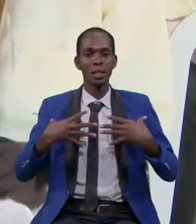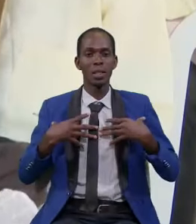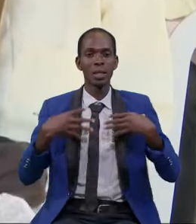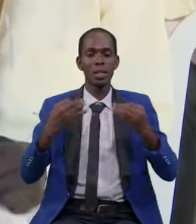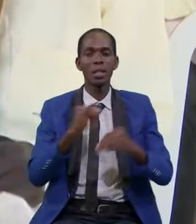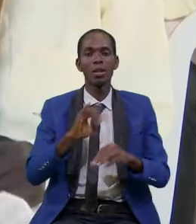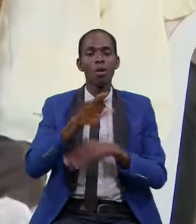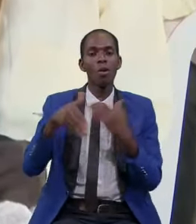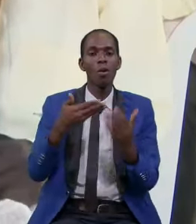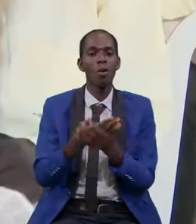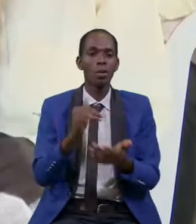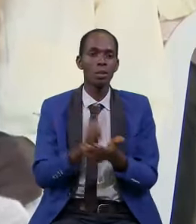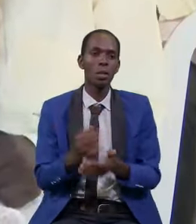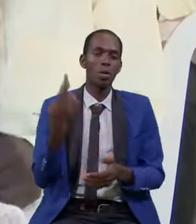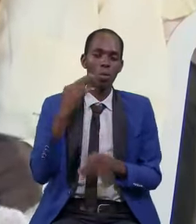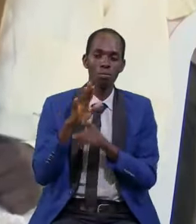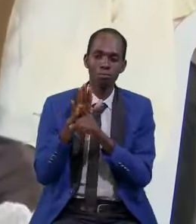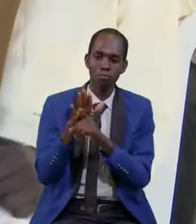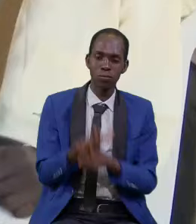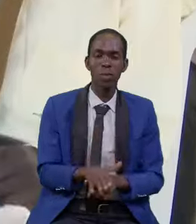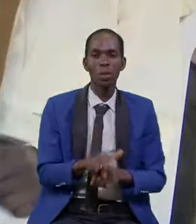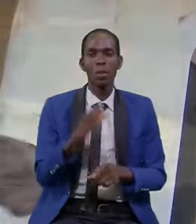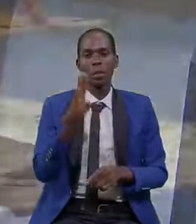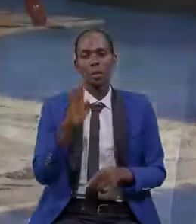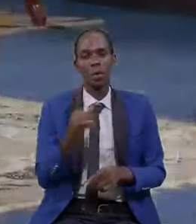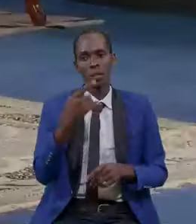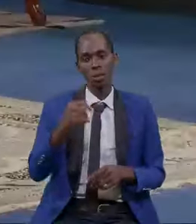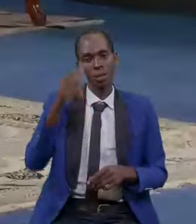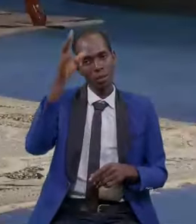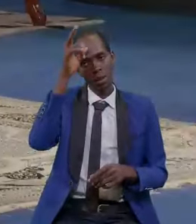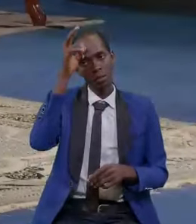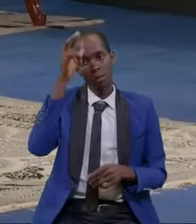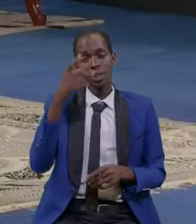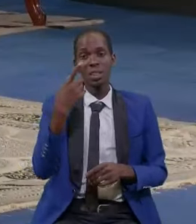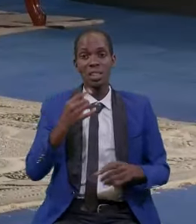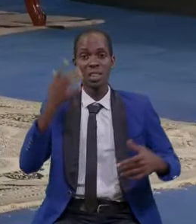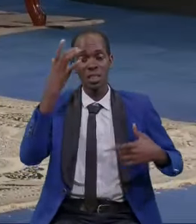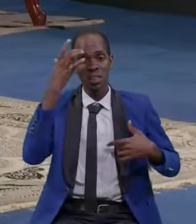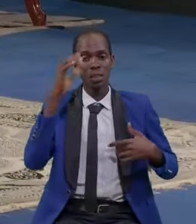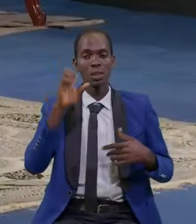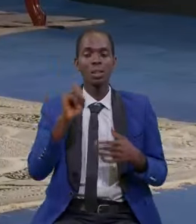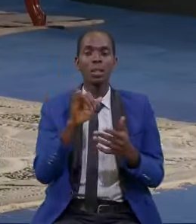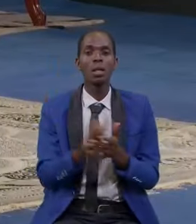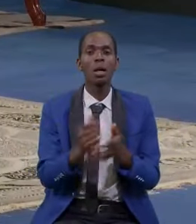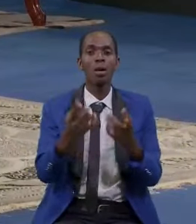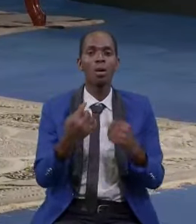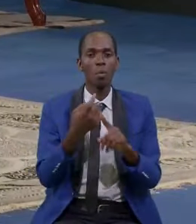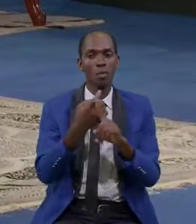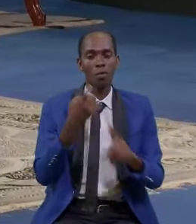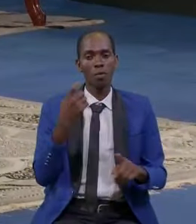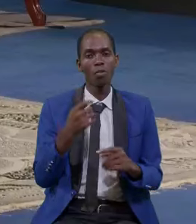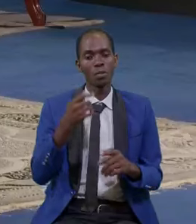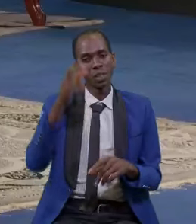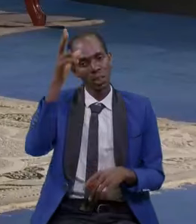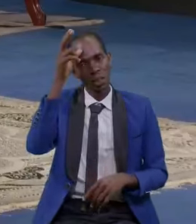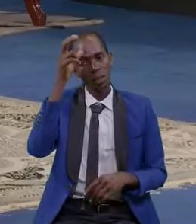are oppressed of the devil. There are sicknesses that come from Satan. And when you